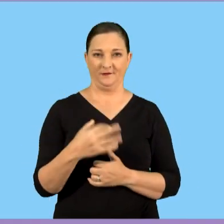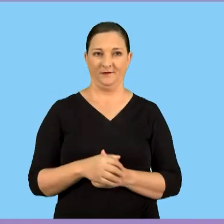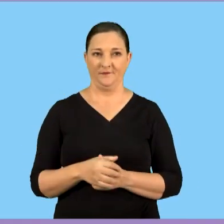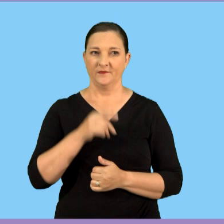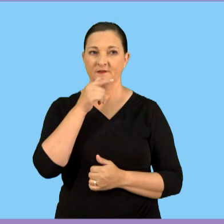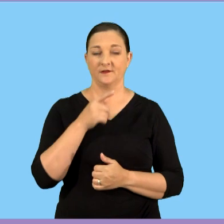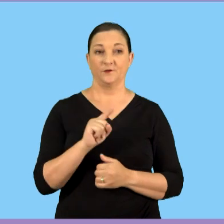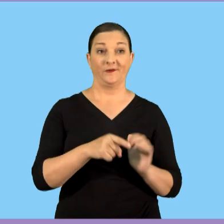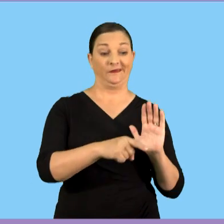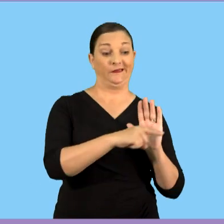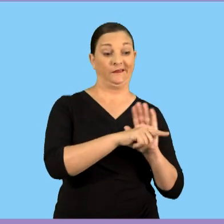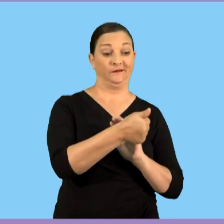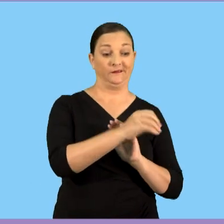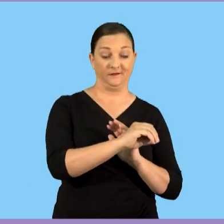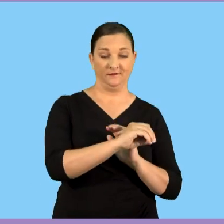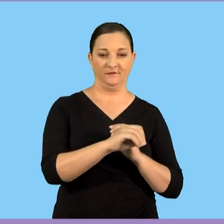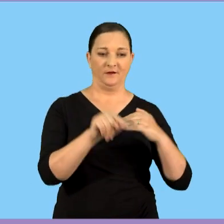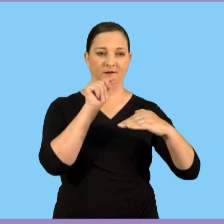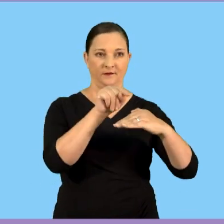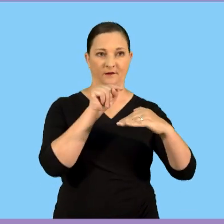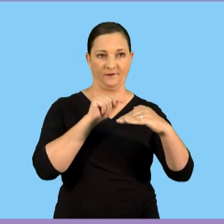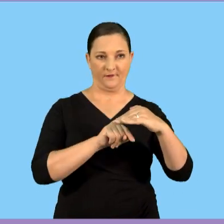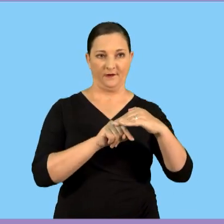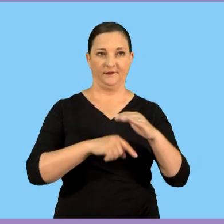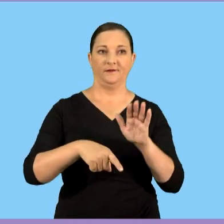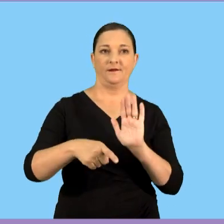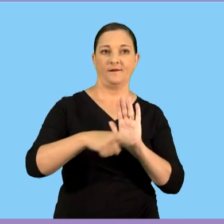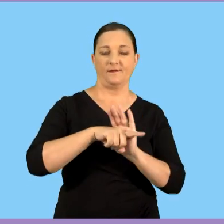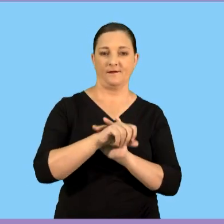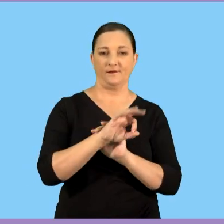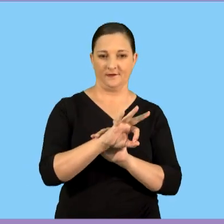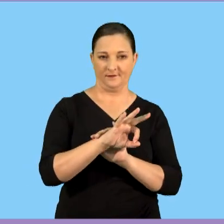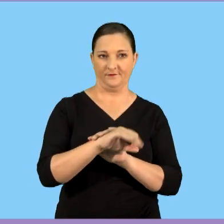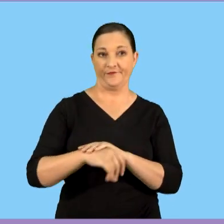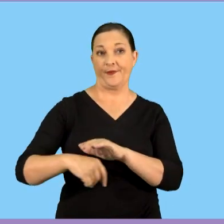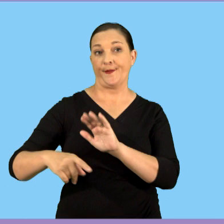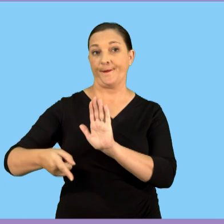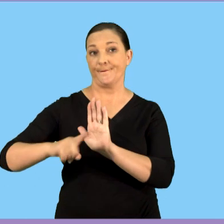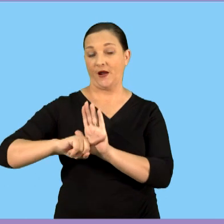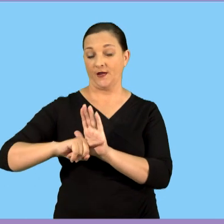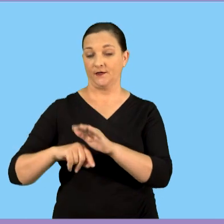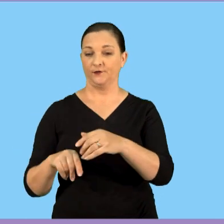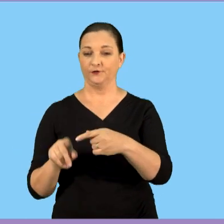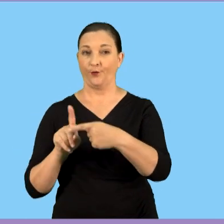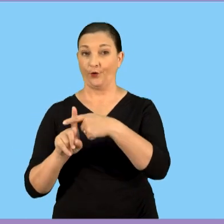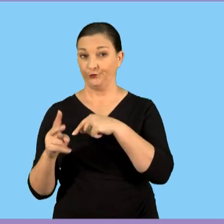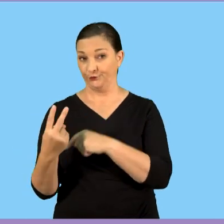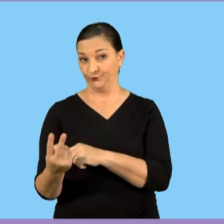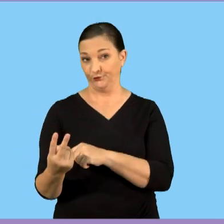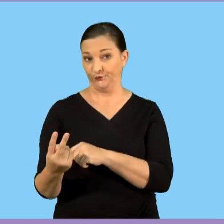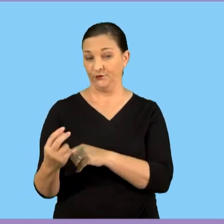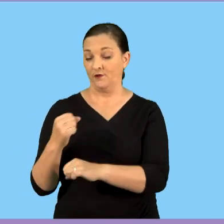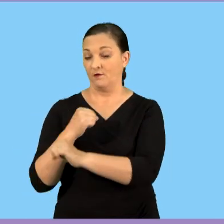60 divided by a negative 3 minus a positive 2 multiplied by